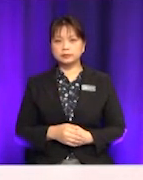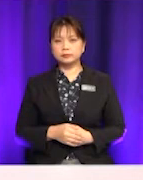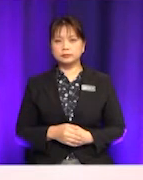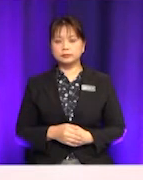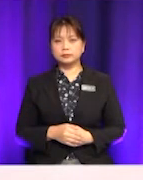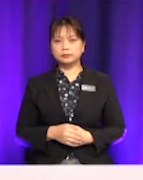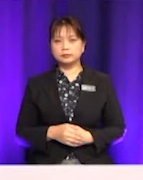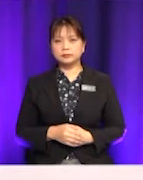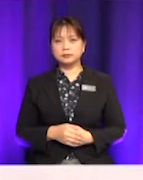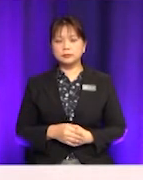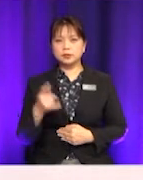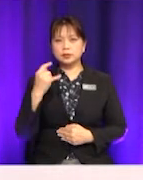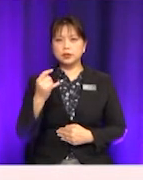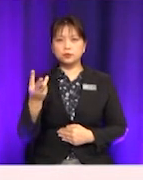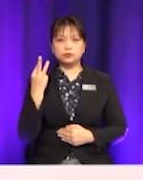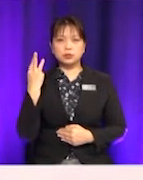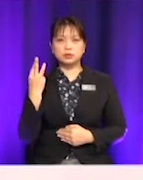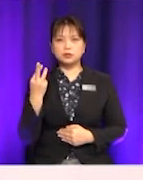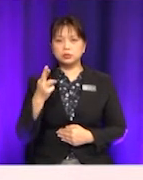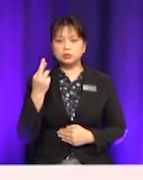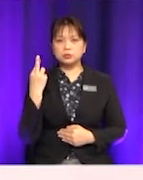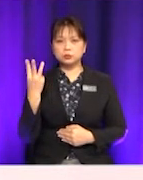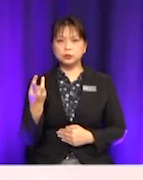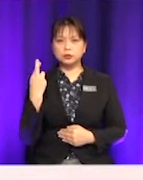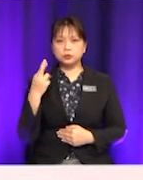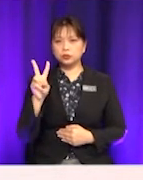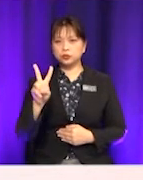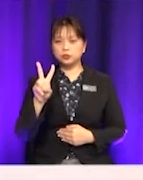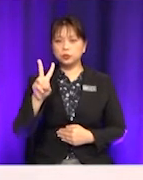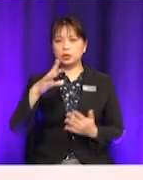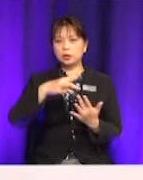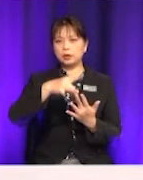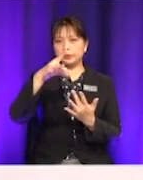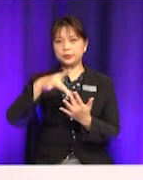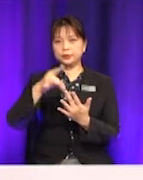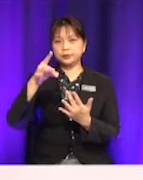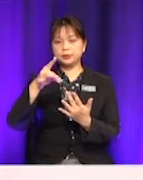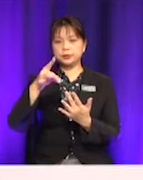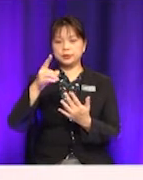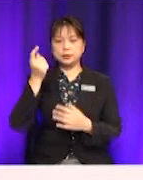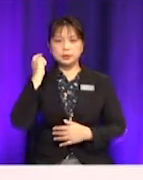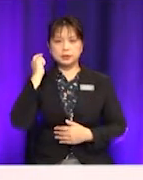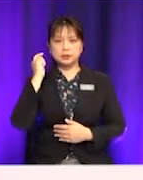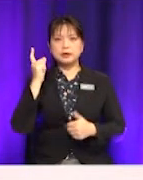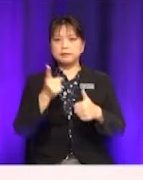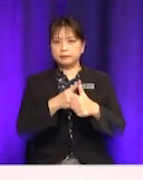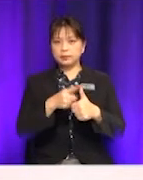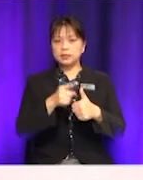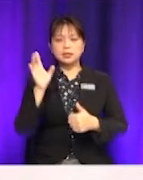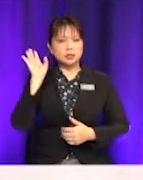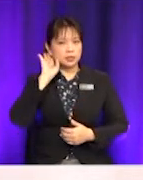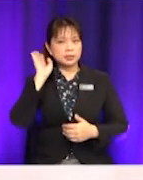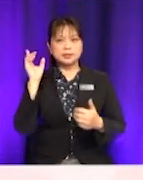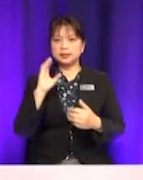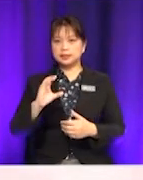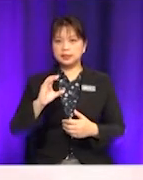two options mentioned in the audio? Yes. What was the it? first time I heard C has 5,000